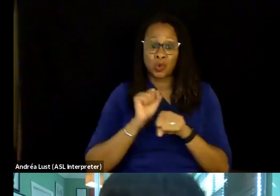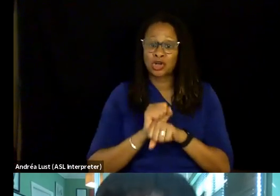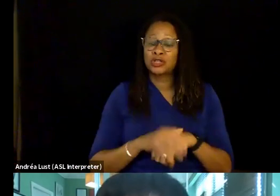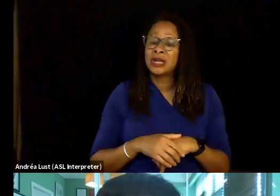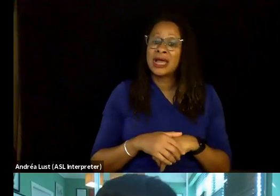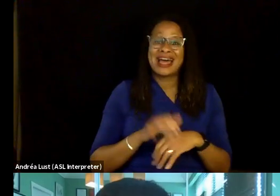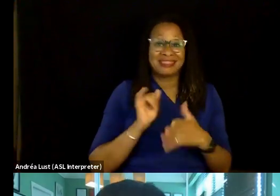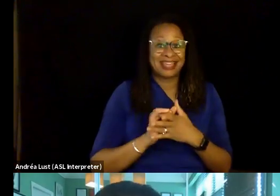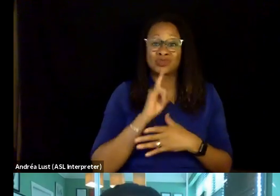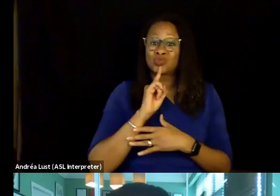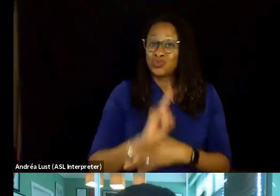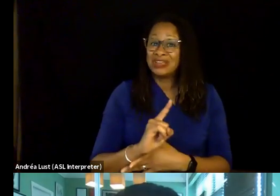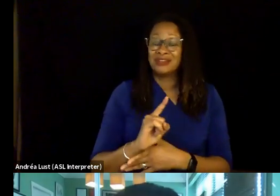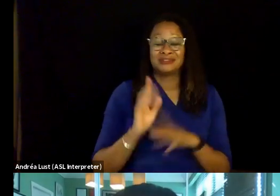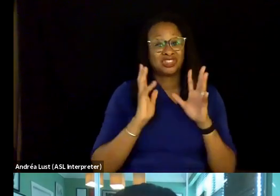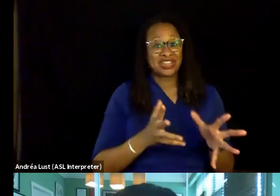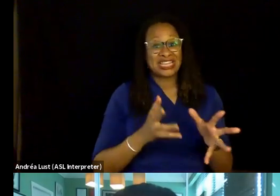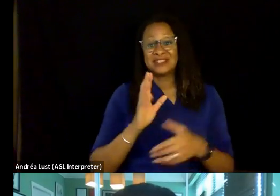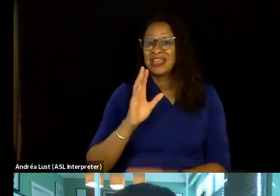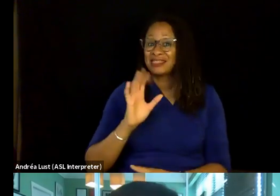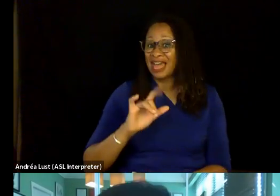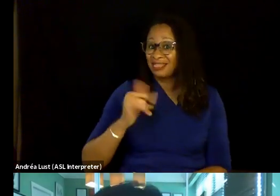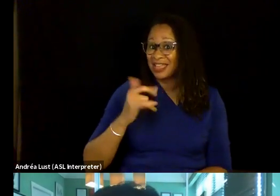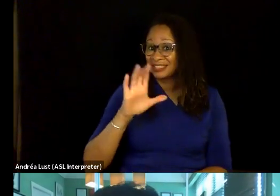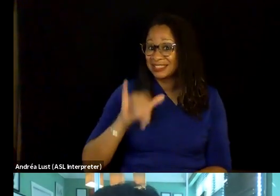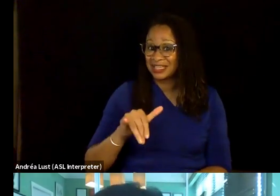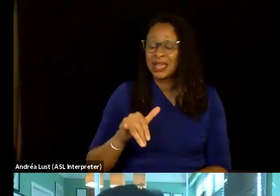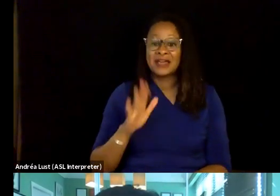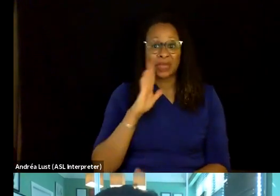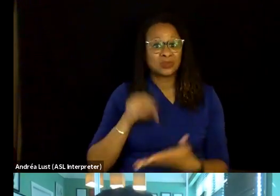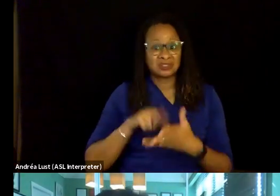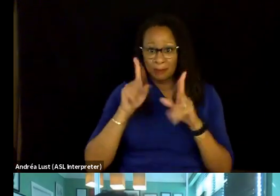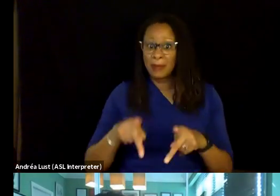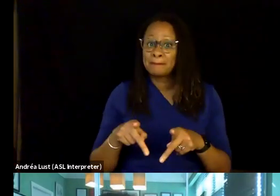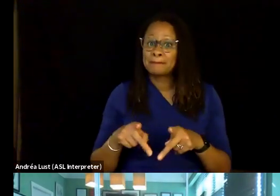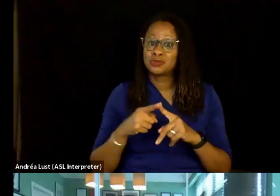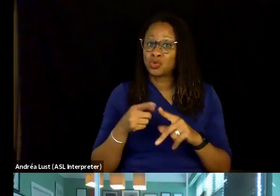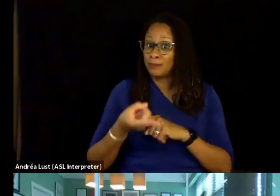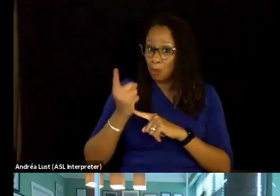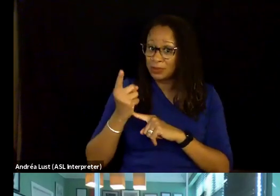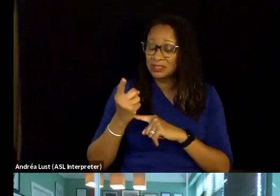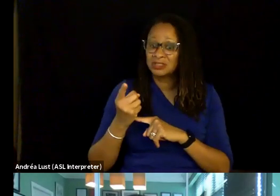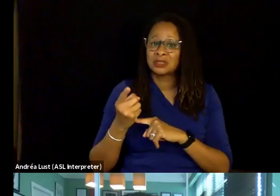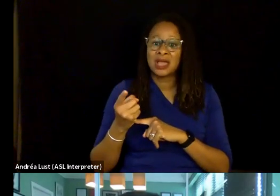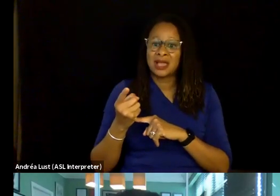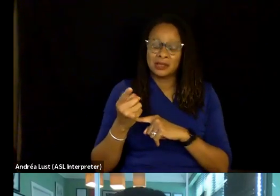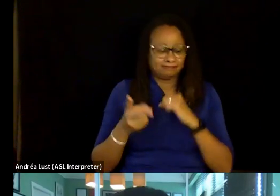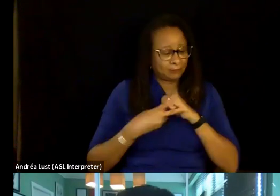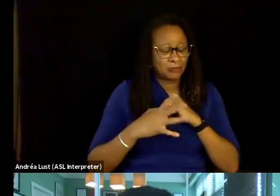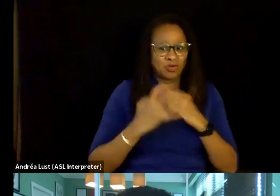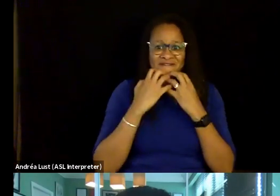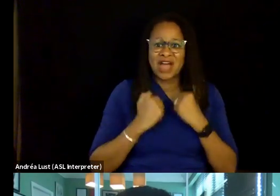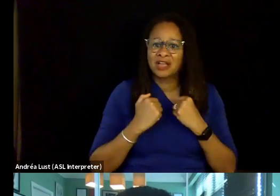those really face up, step up to the moment, right? But keep your values and be